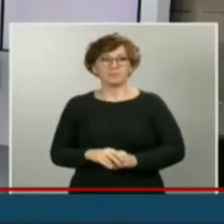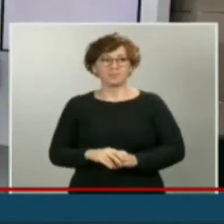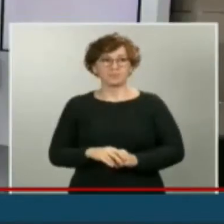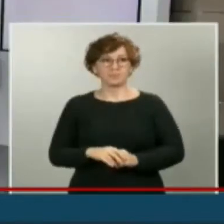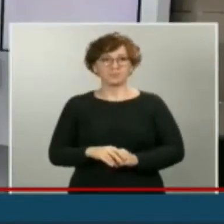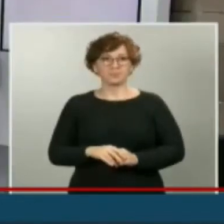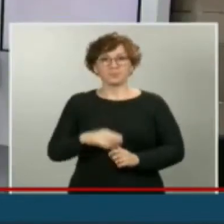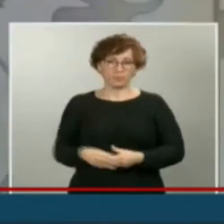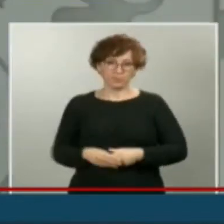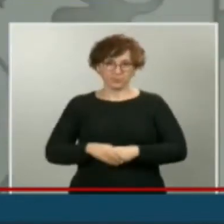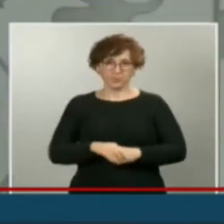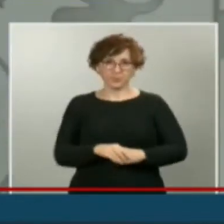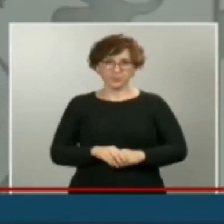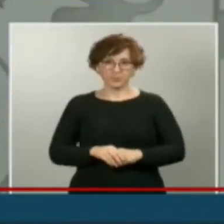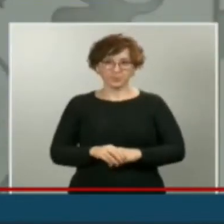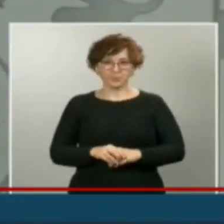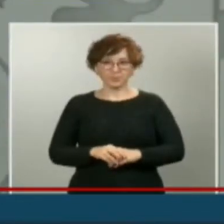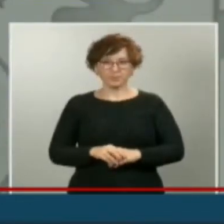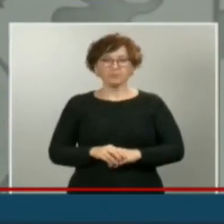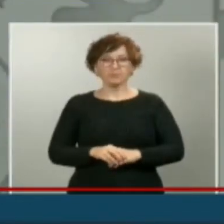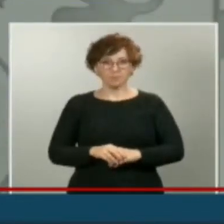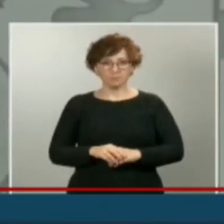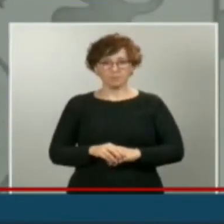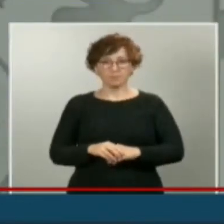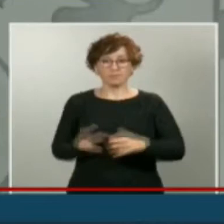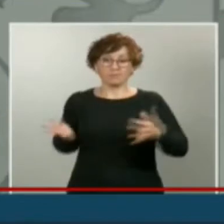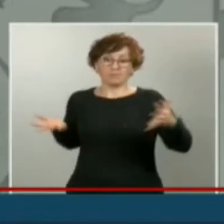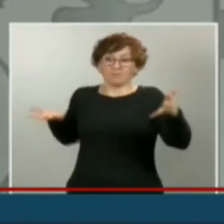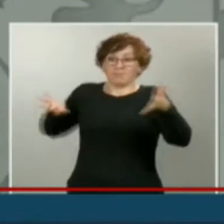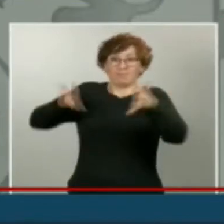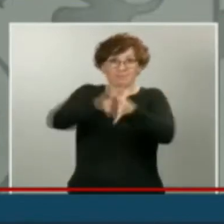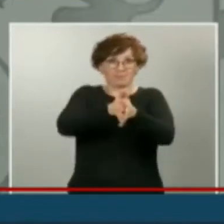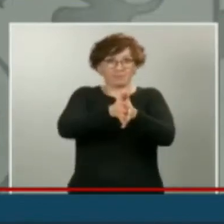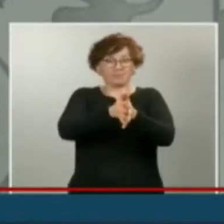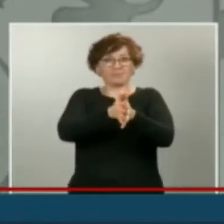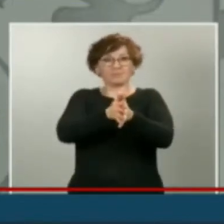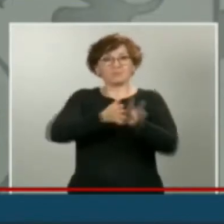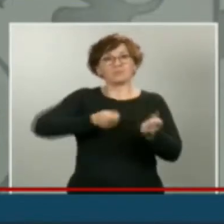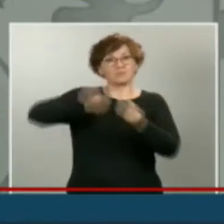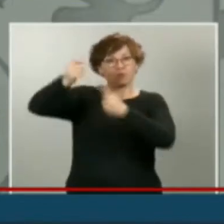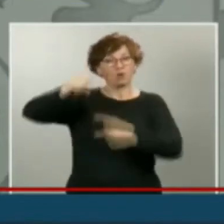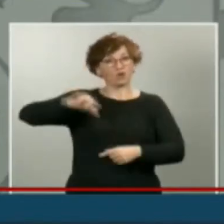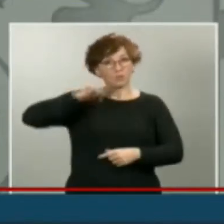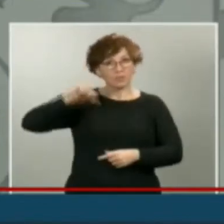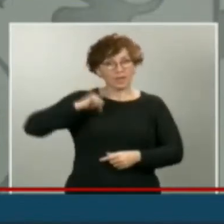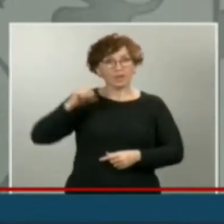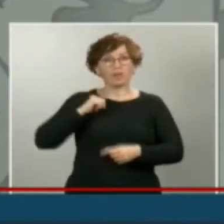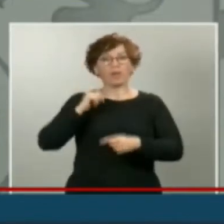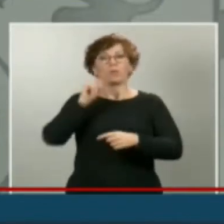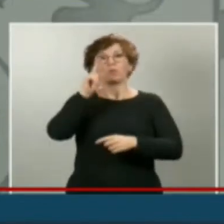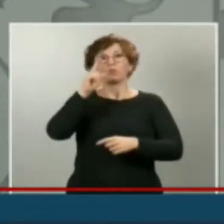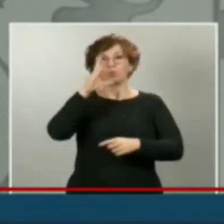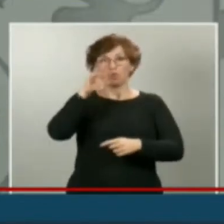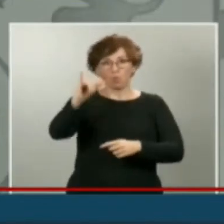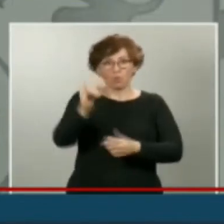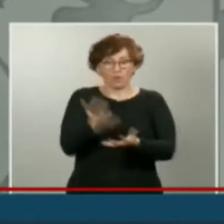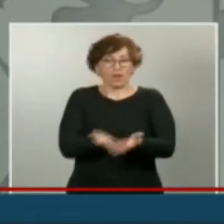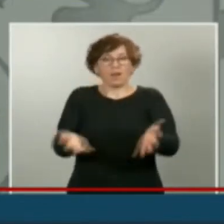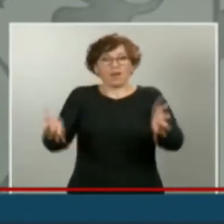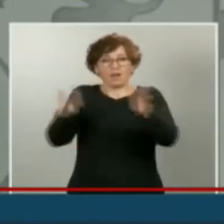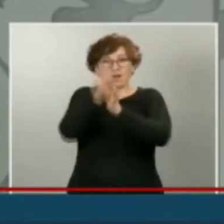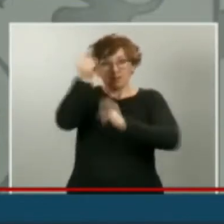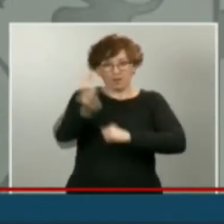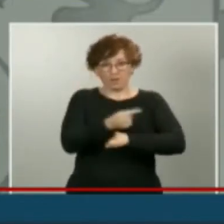3%. Today, as it was in the case of the previous days. And regarding the total number of deaths, that figure stands at